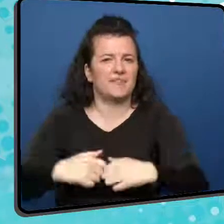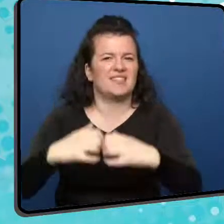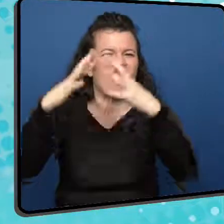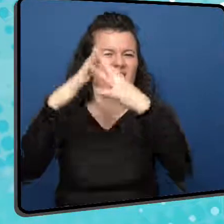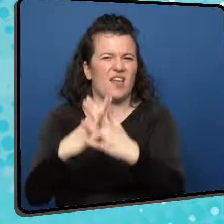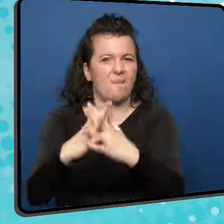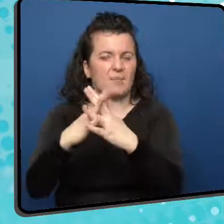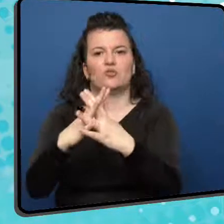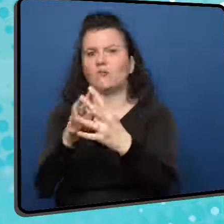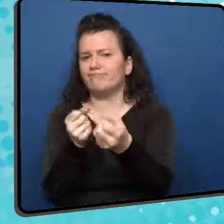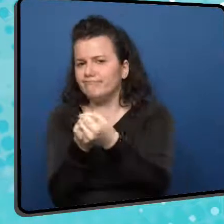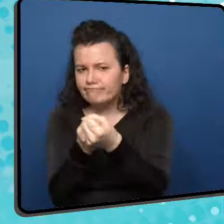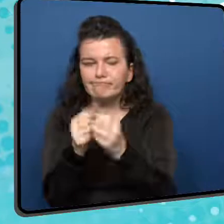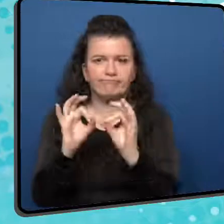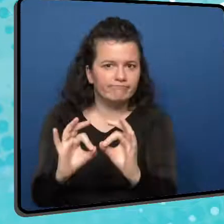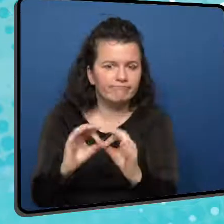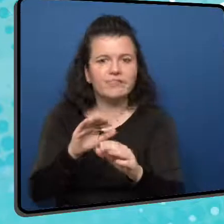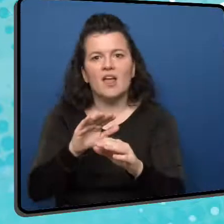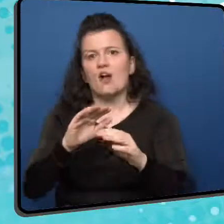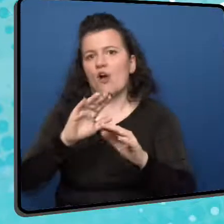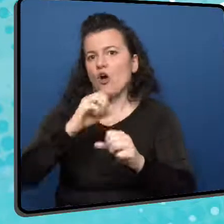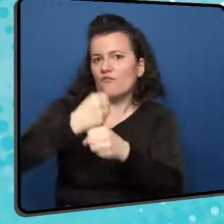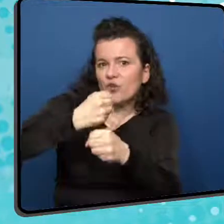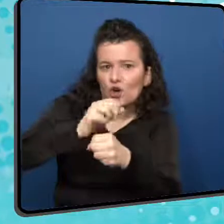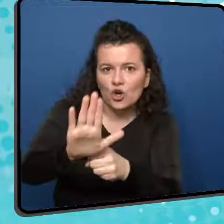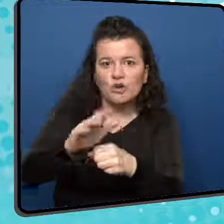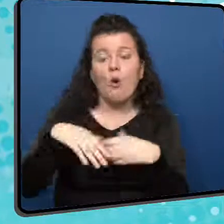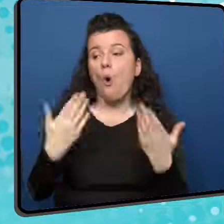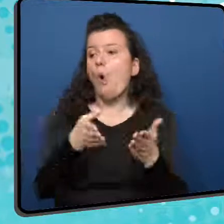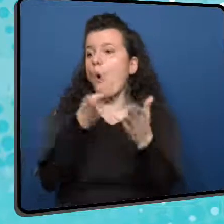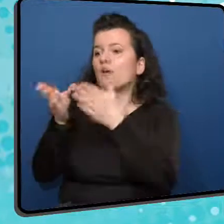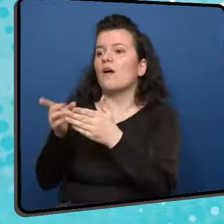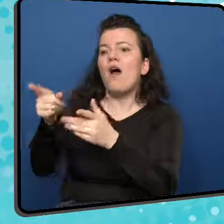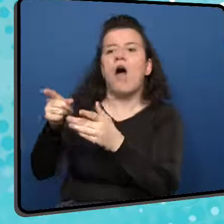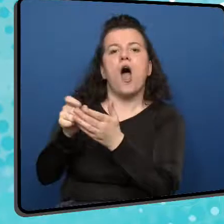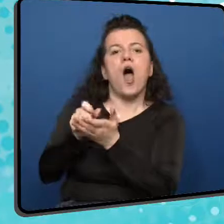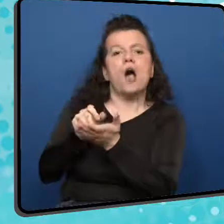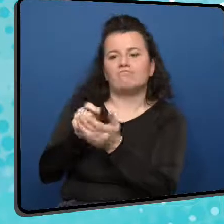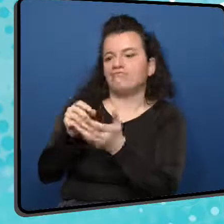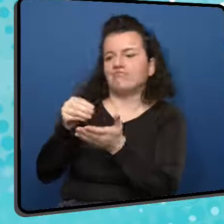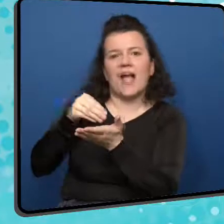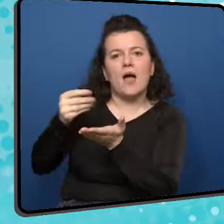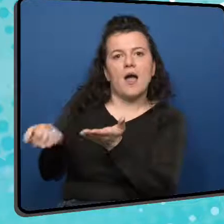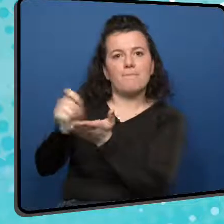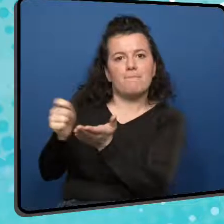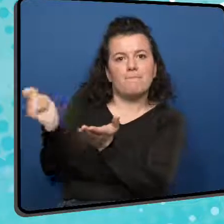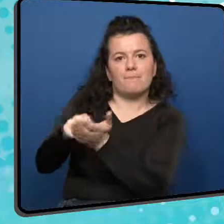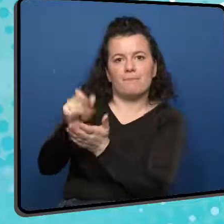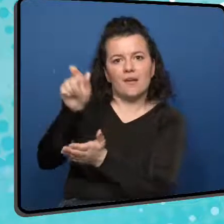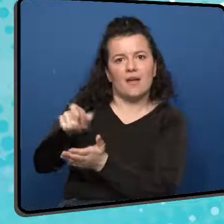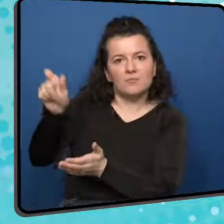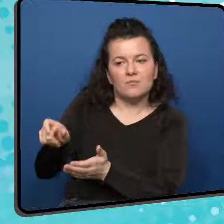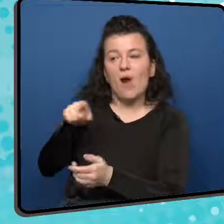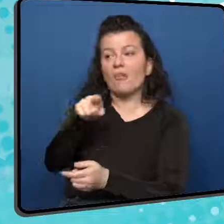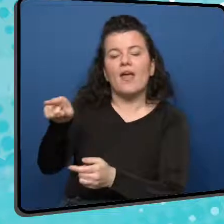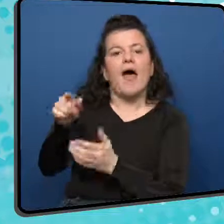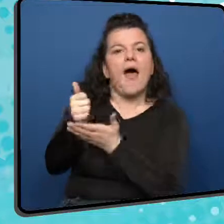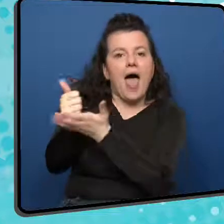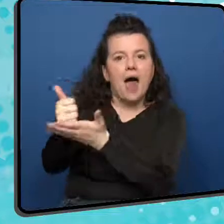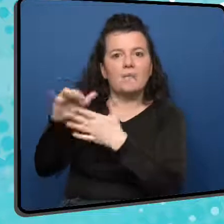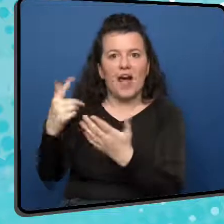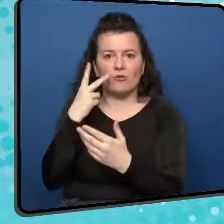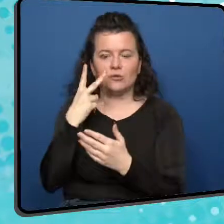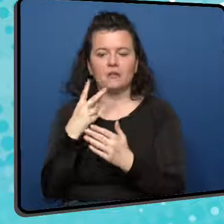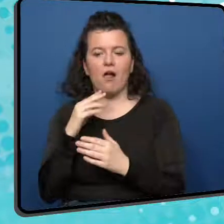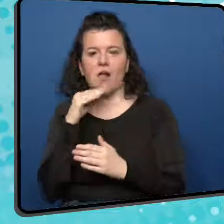insurance customer understand how they look at claims fraud. There's so many different avenues, and because it's so varied,